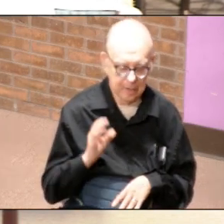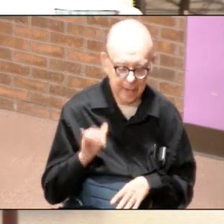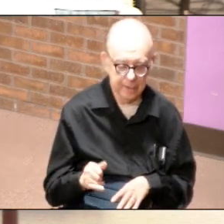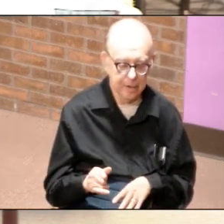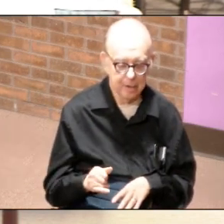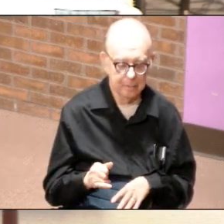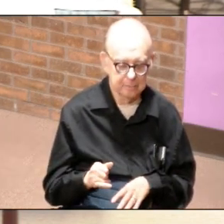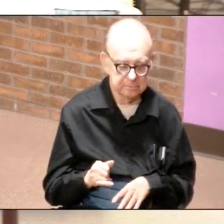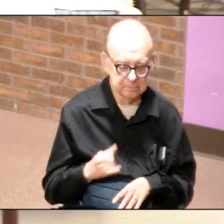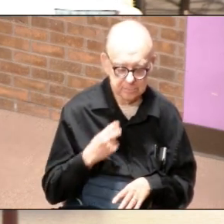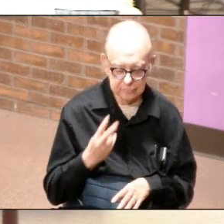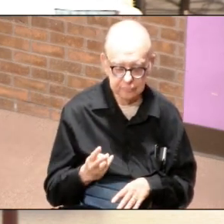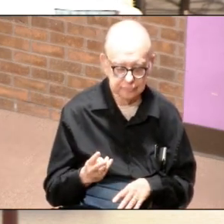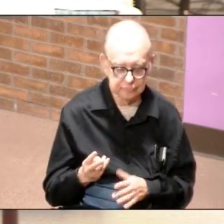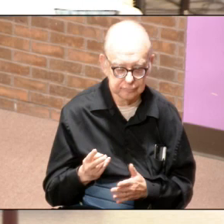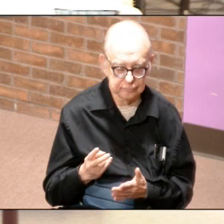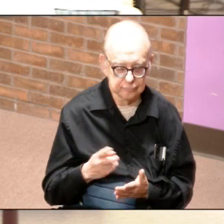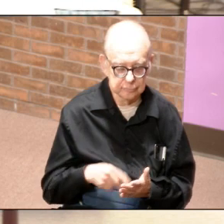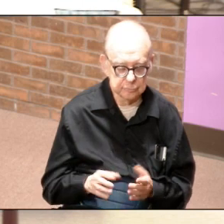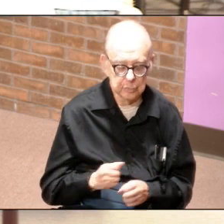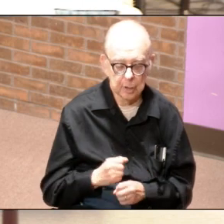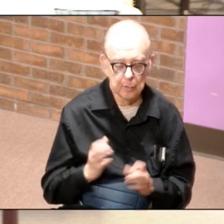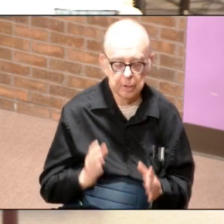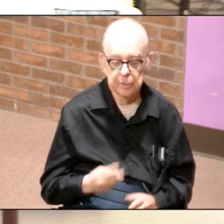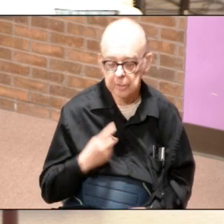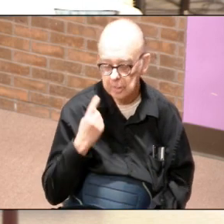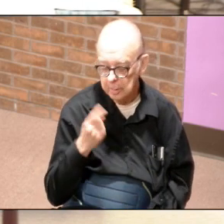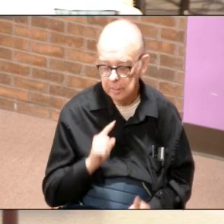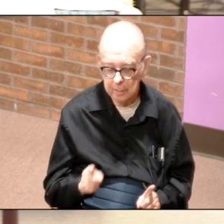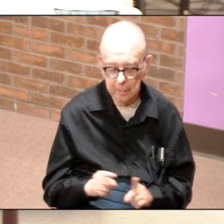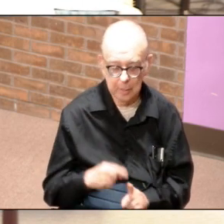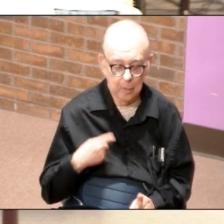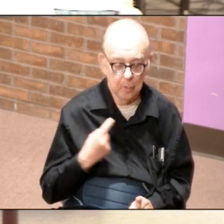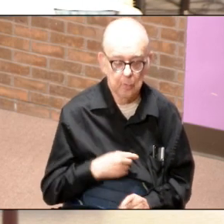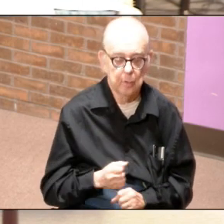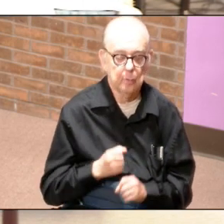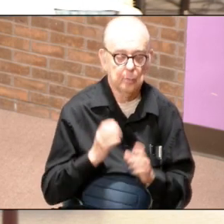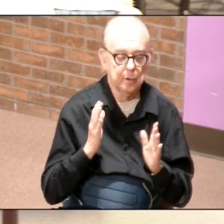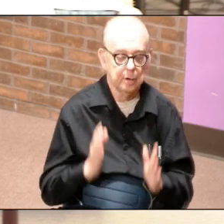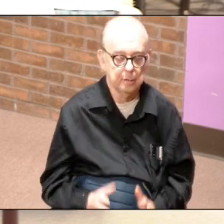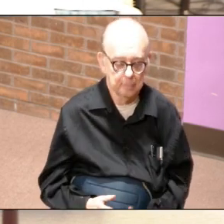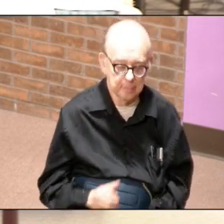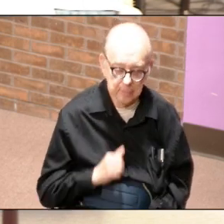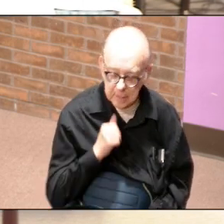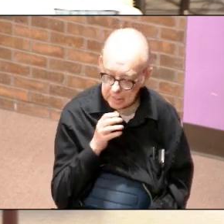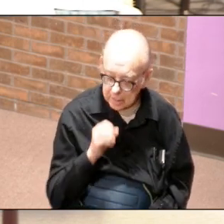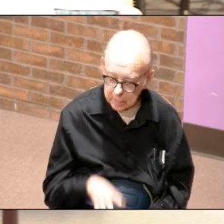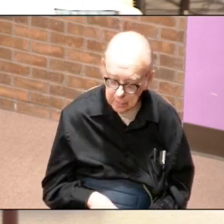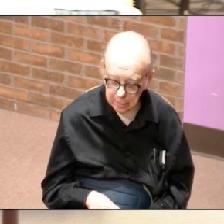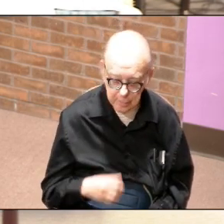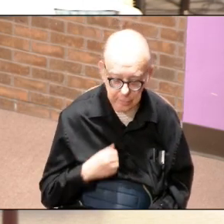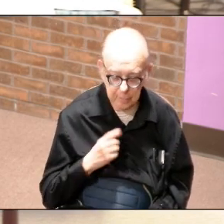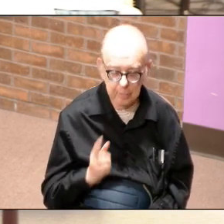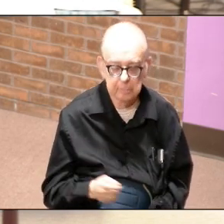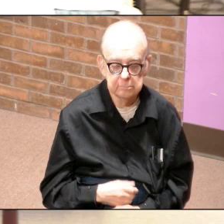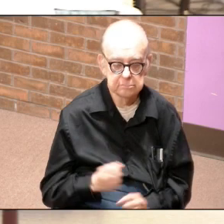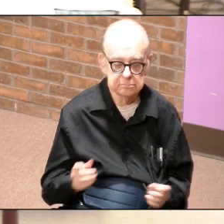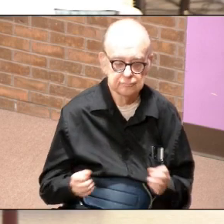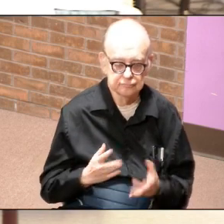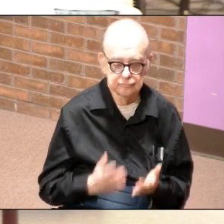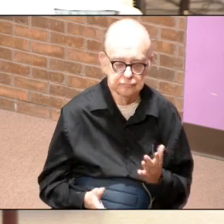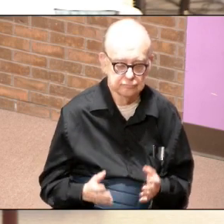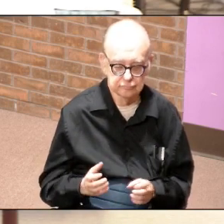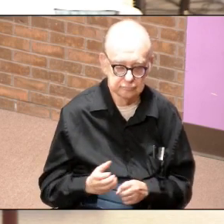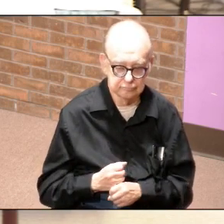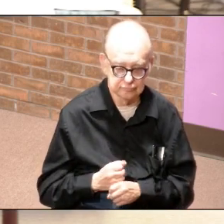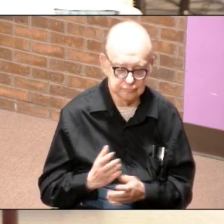You want to see what winners are? We're winners. We're not losers, we're winners. We may have